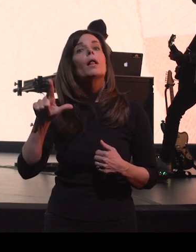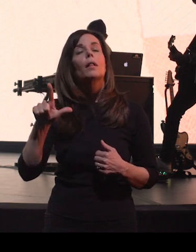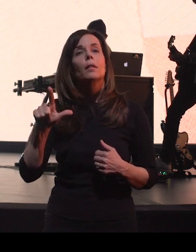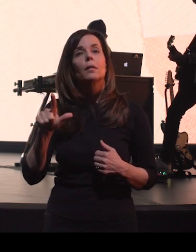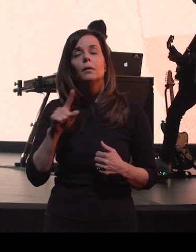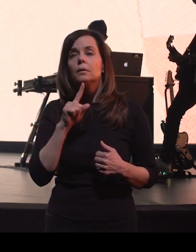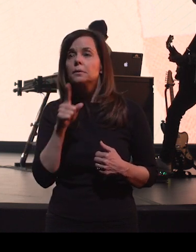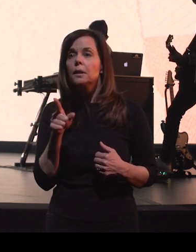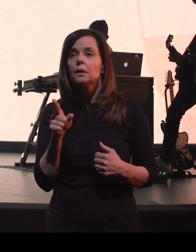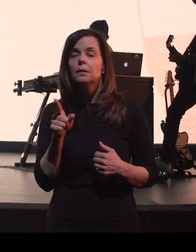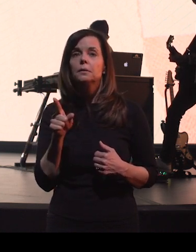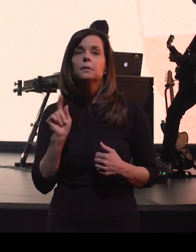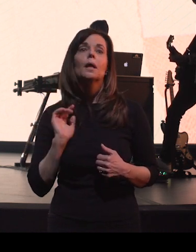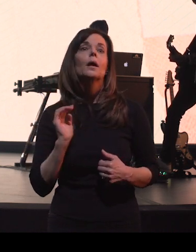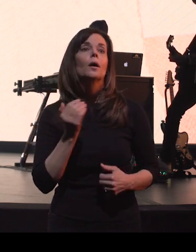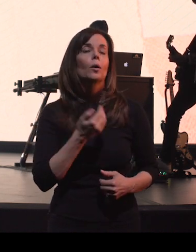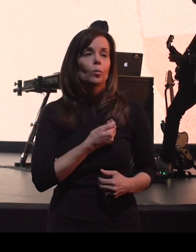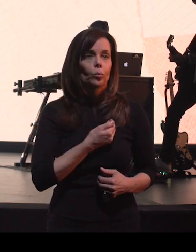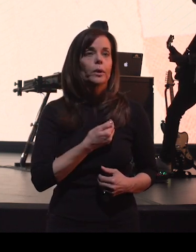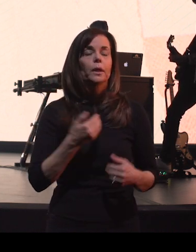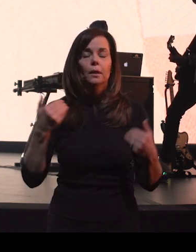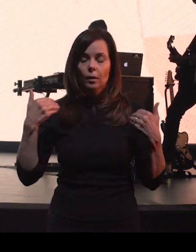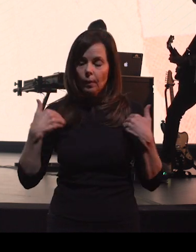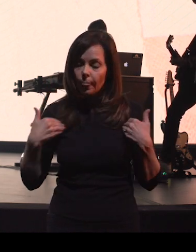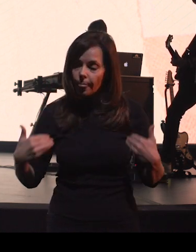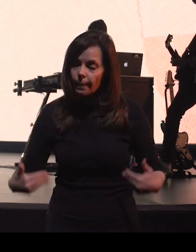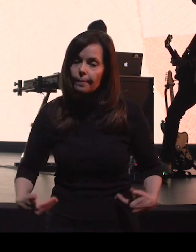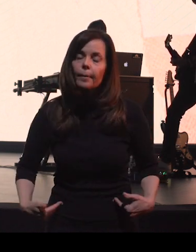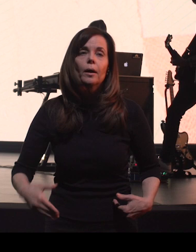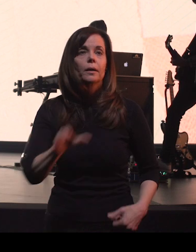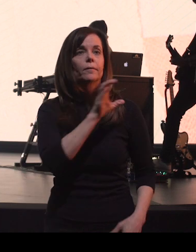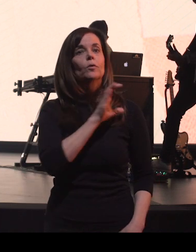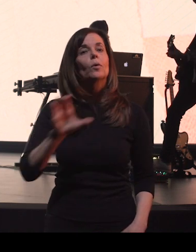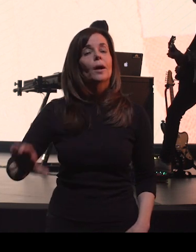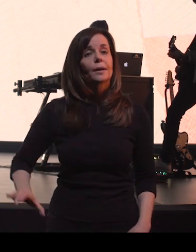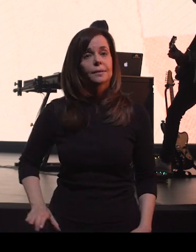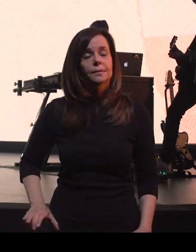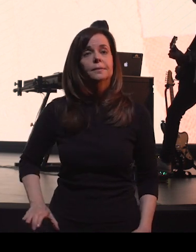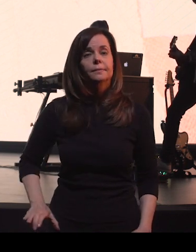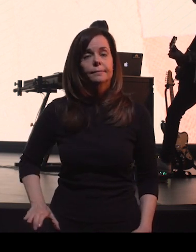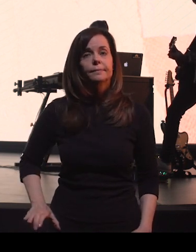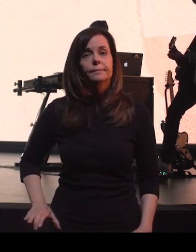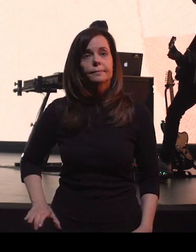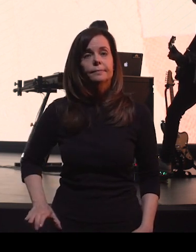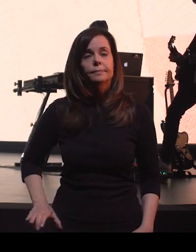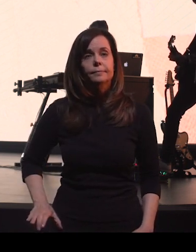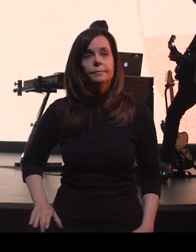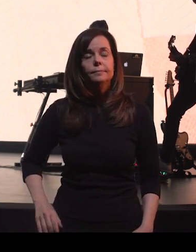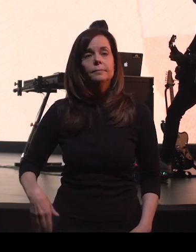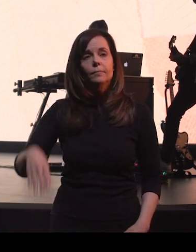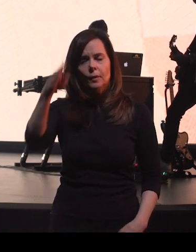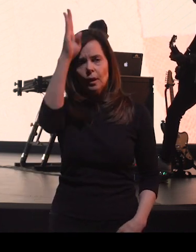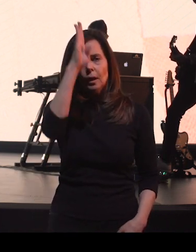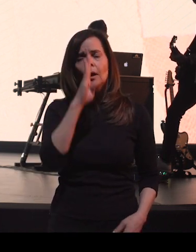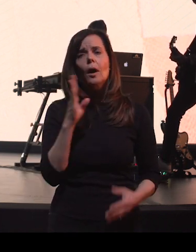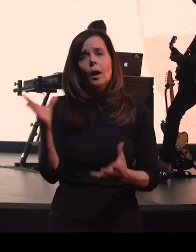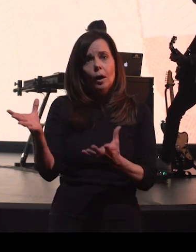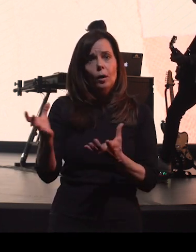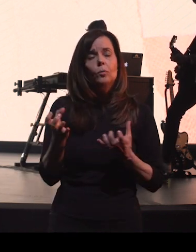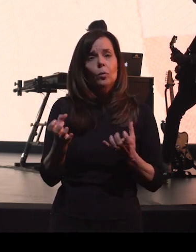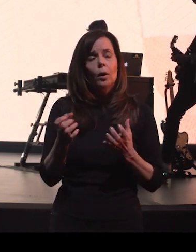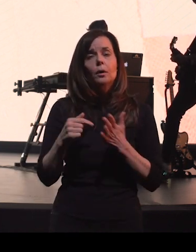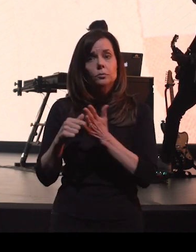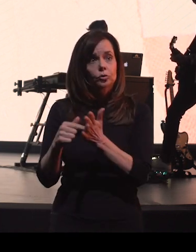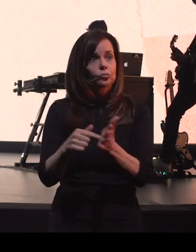we are the body of Christ. And as much as God just wants to show you